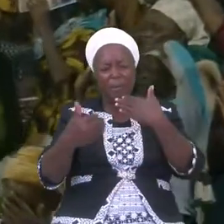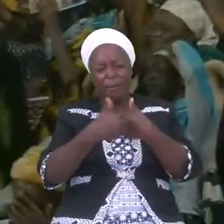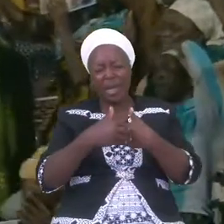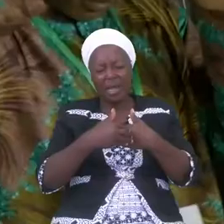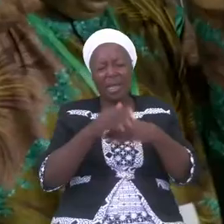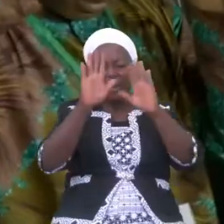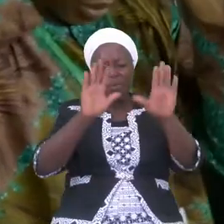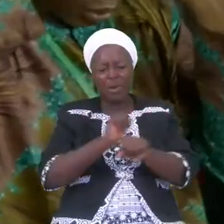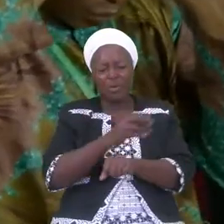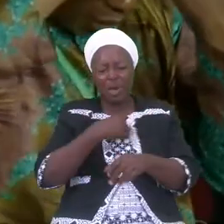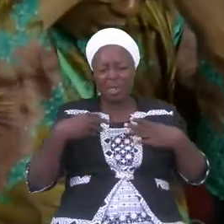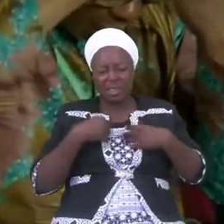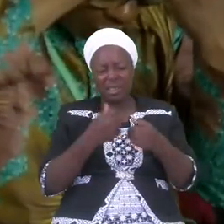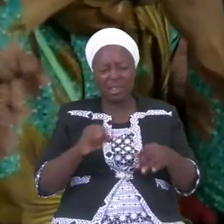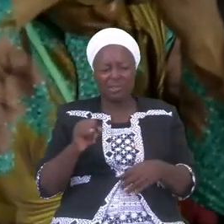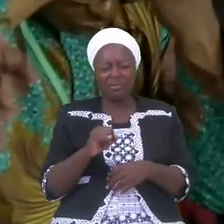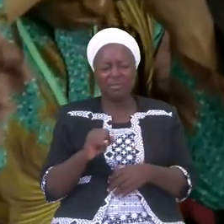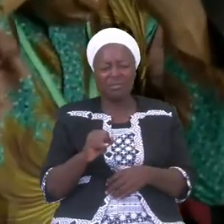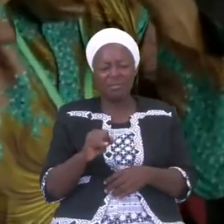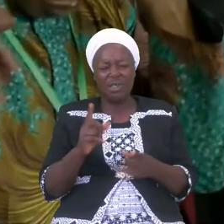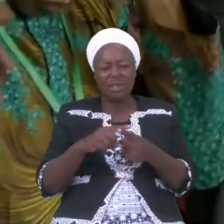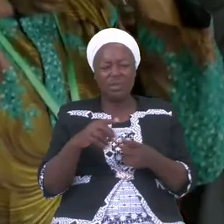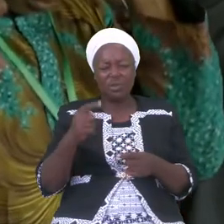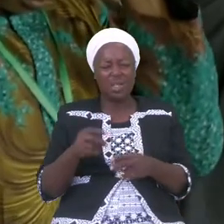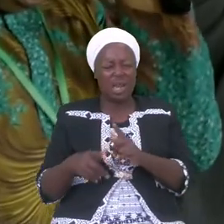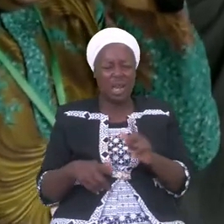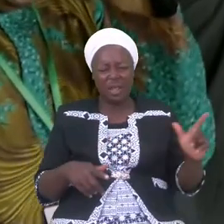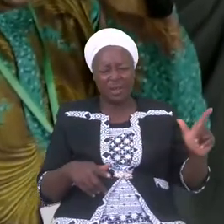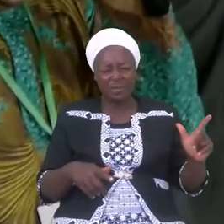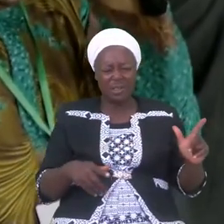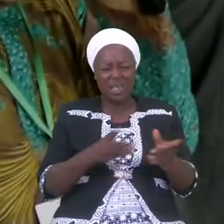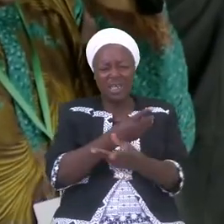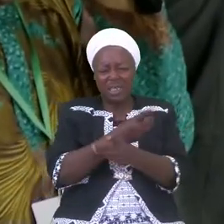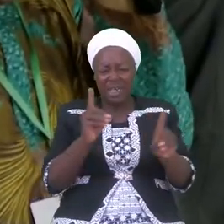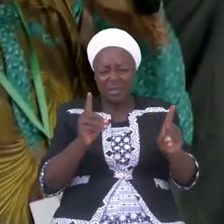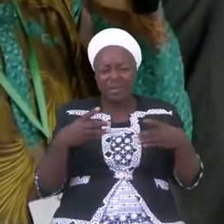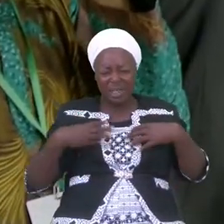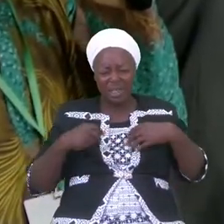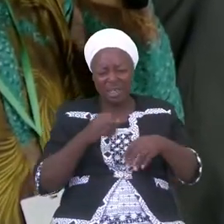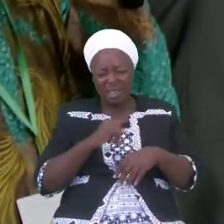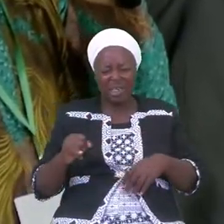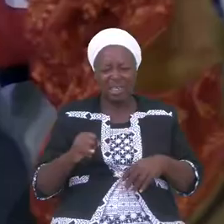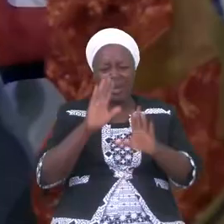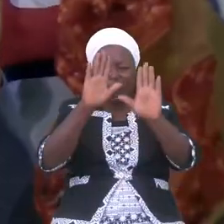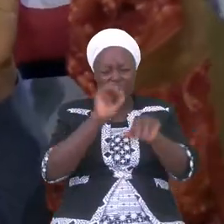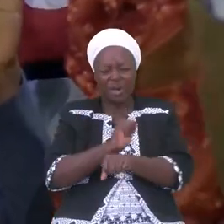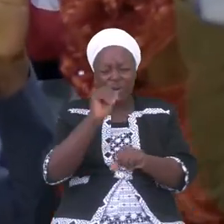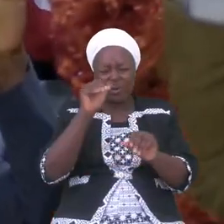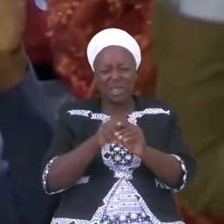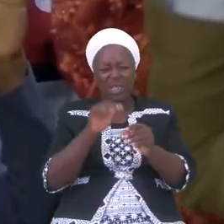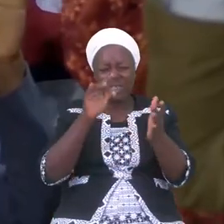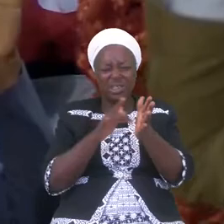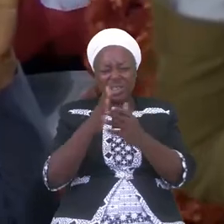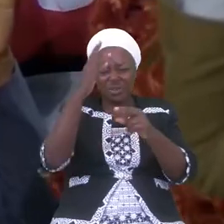and healing. To the left, deliverance, healing, miracle in